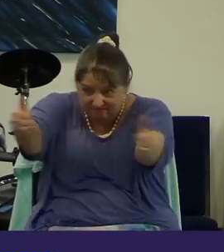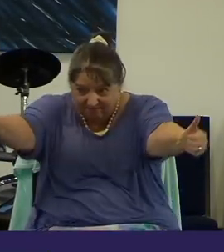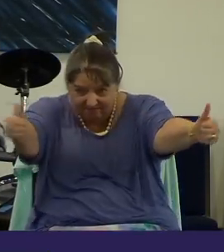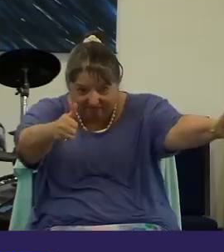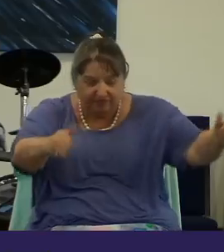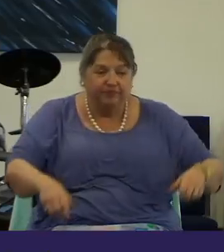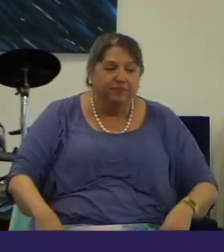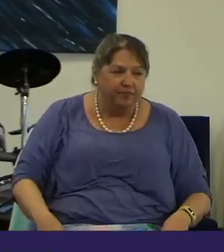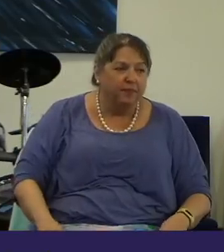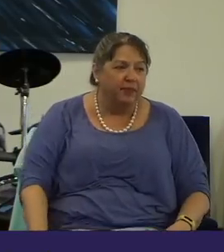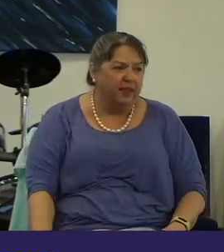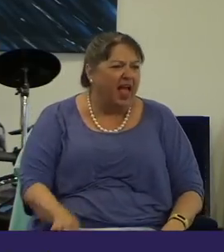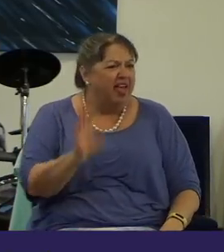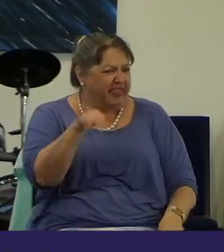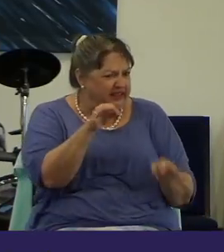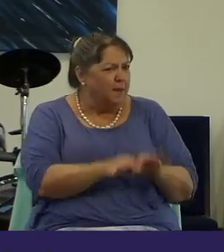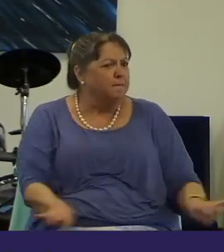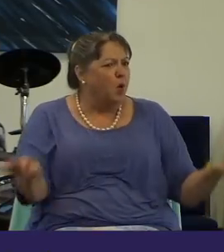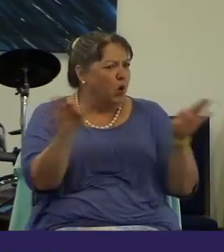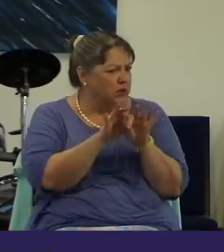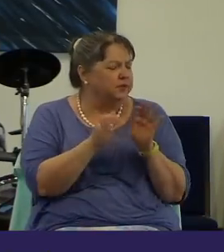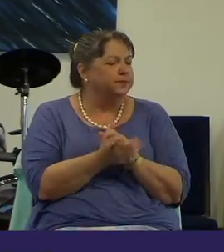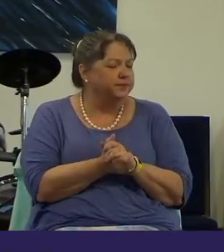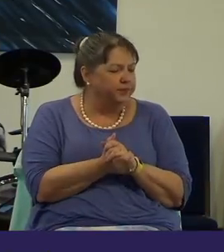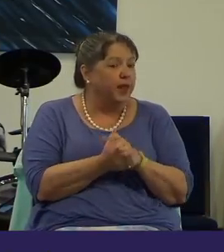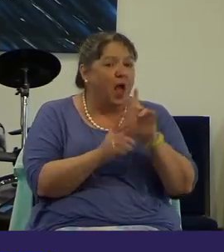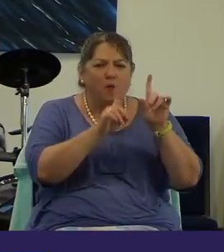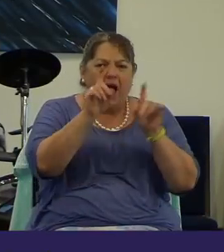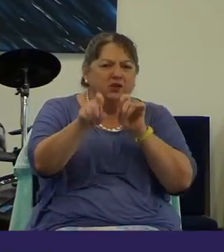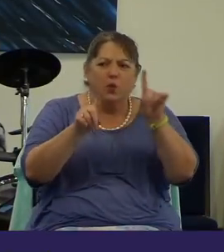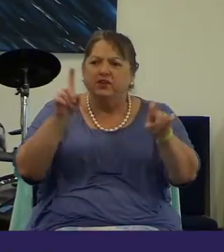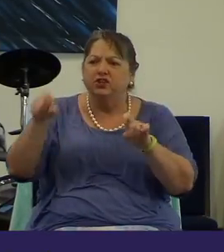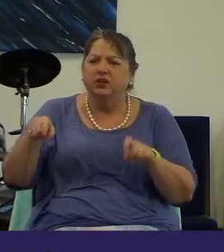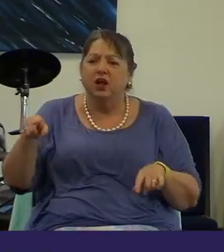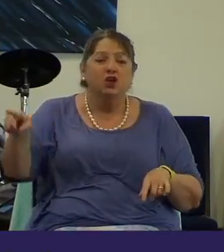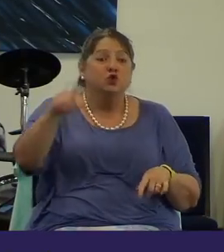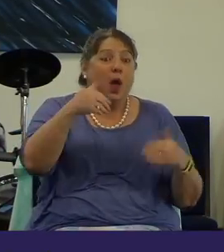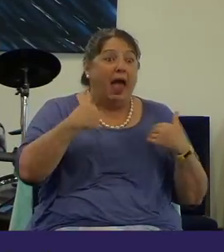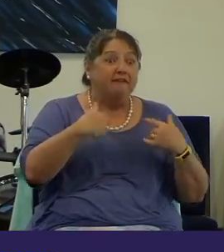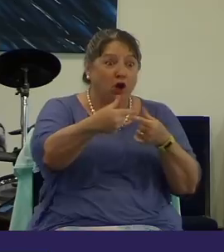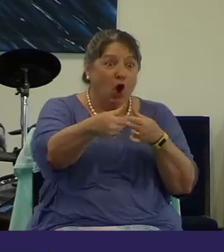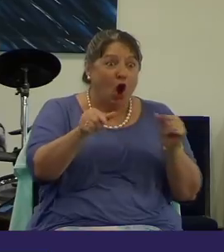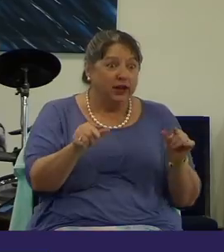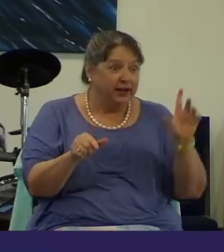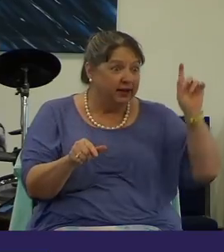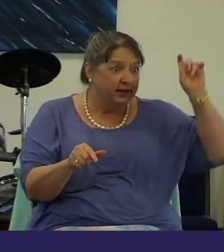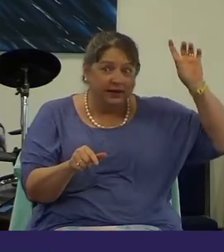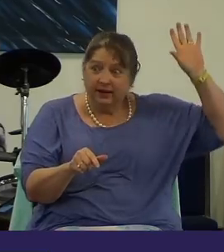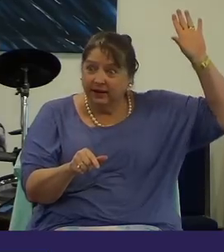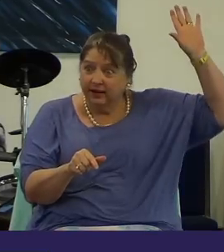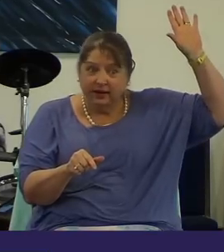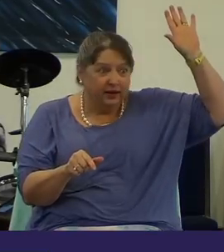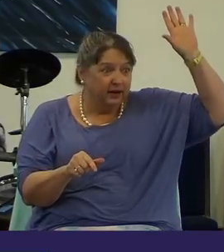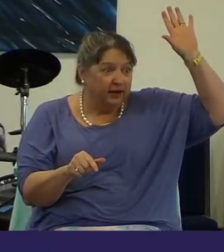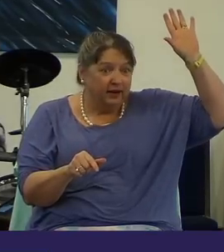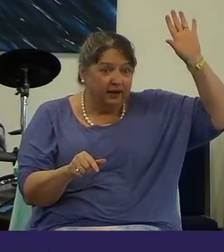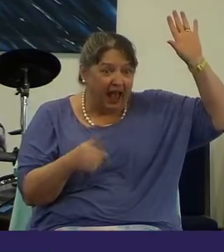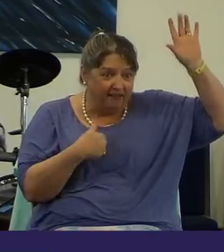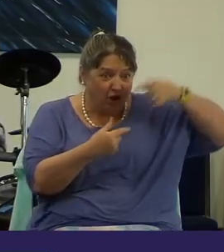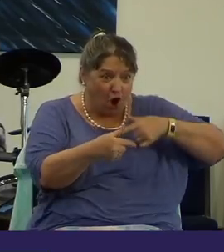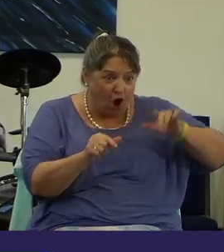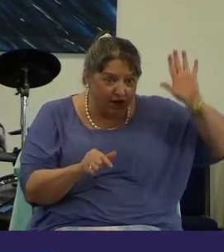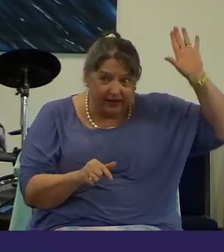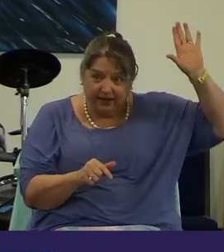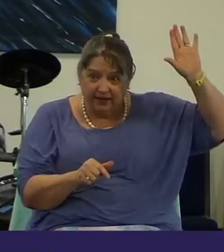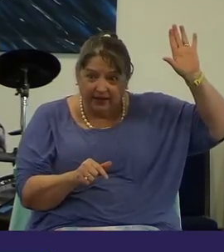Amen. So just the thought there. Let me ask you a question. How many of you have a garden? You have a garden? Or ever had a